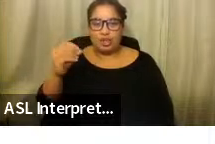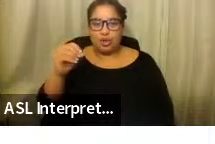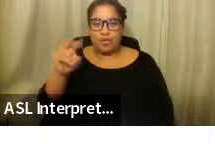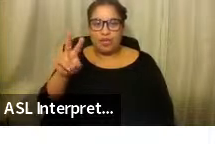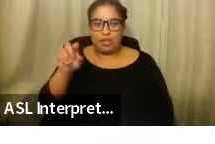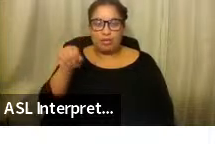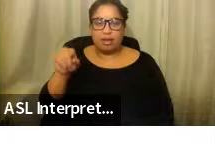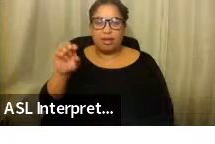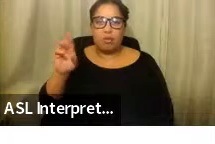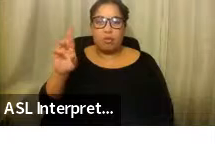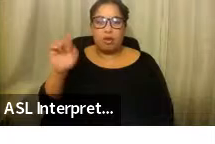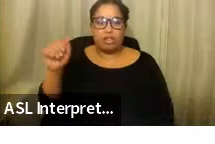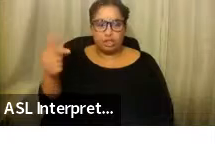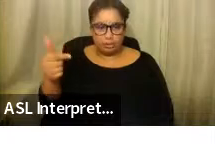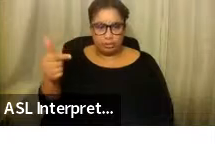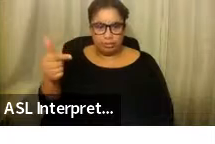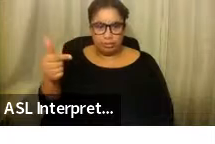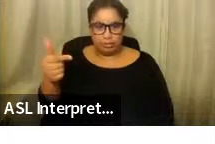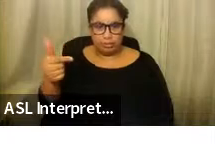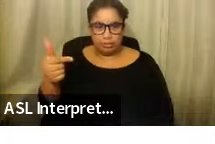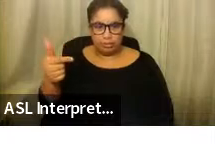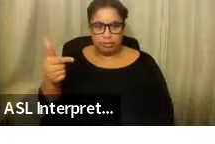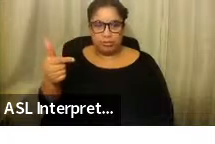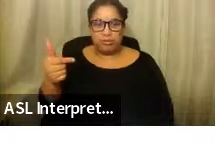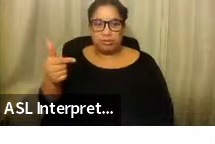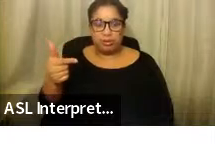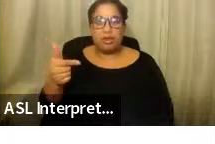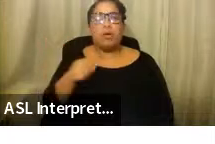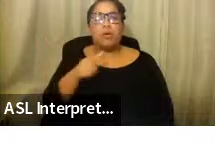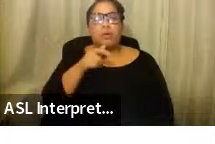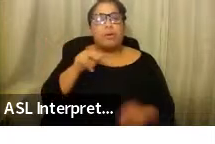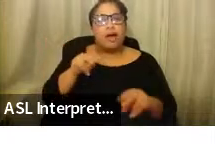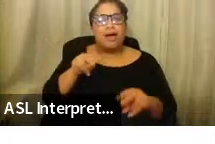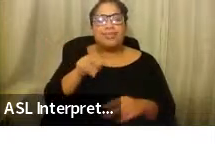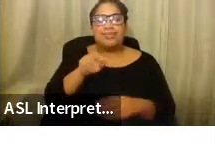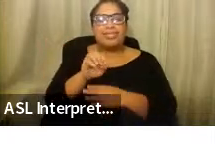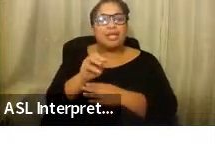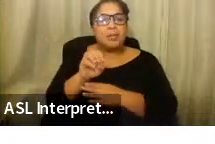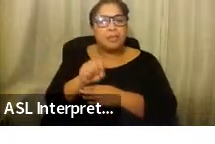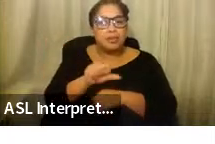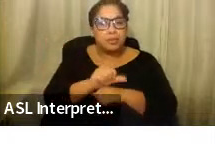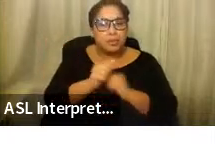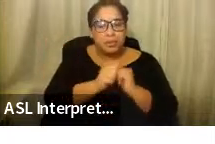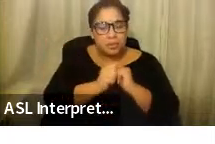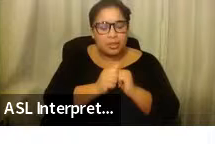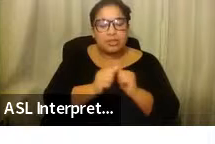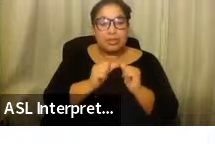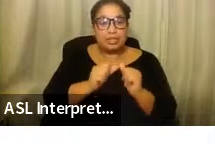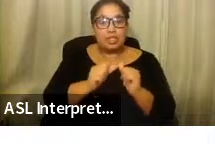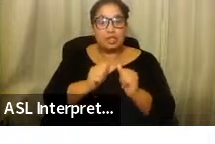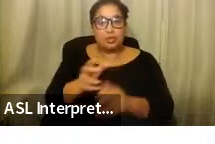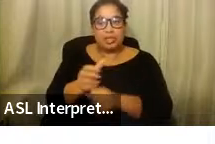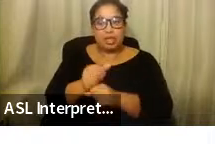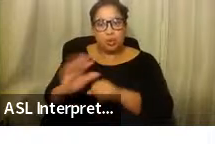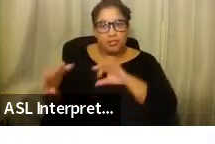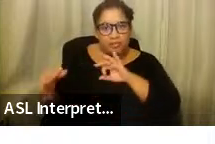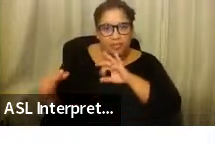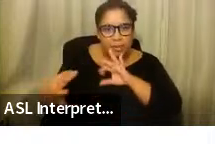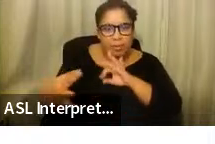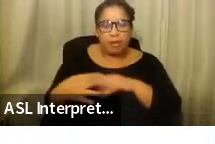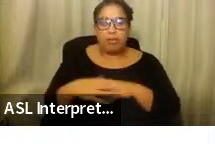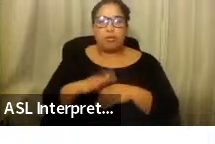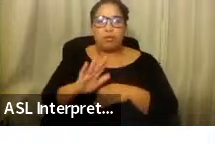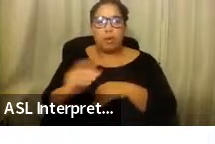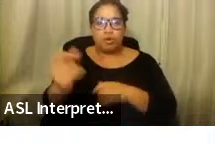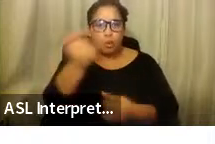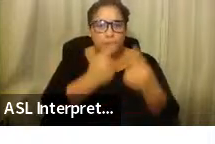ems.redesign@acgov.org. And that email box is monitored by our EMS colleagues to continue to receive your feedback and your